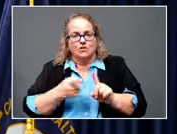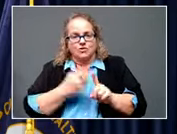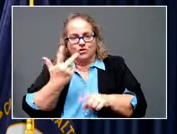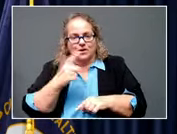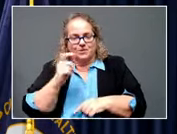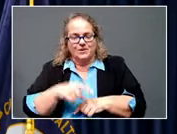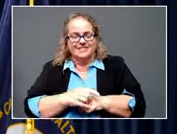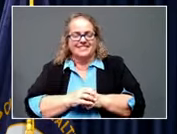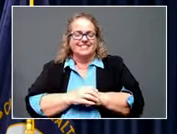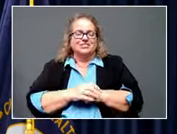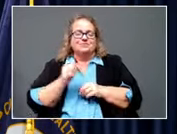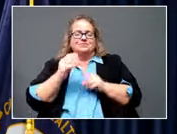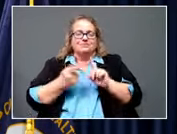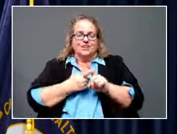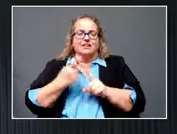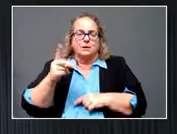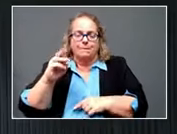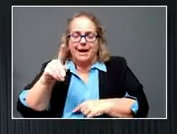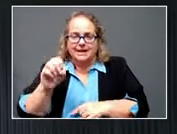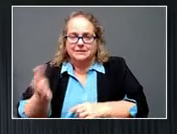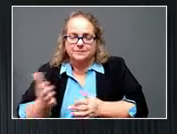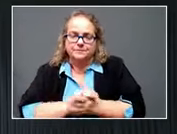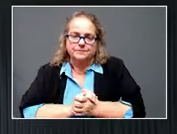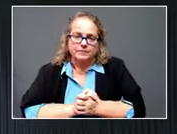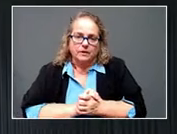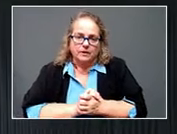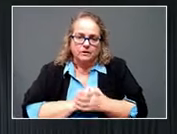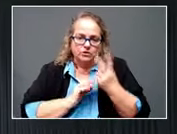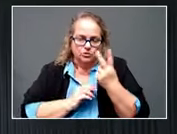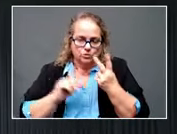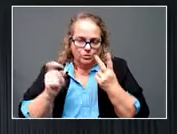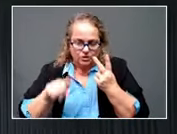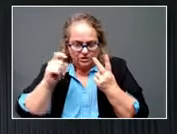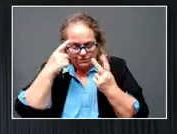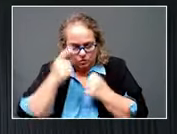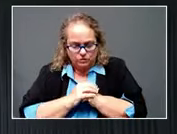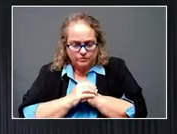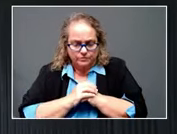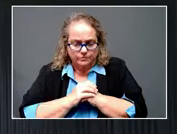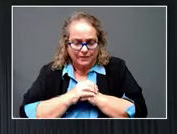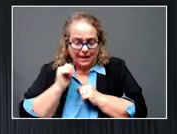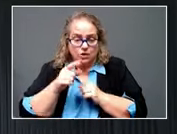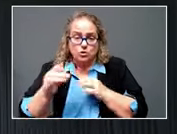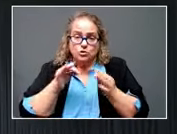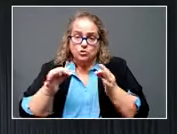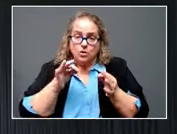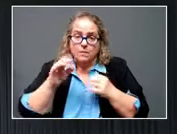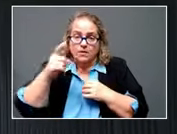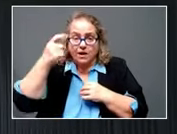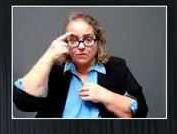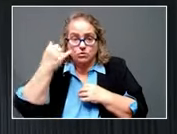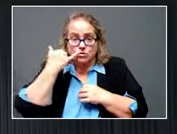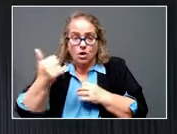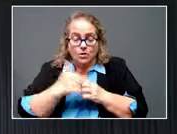with that, we'll start with Mike. Two-part question, Governor. One, can you describe the governor's call with the president today, if you were on that